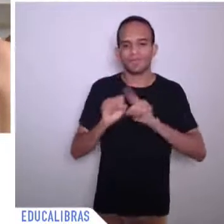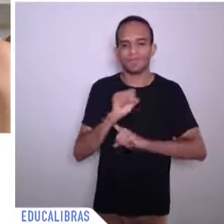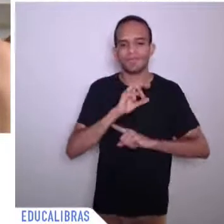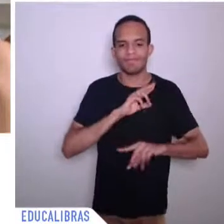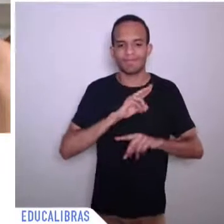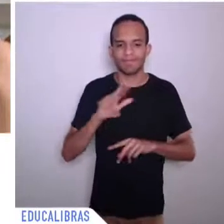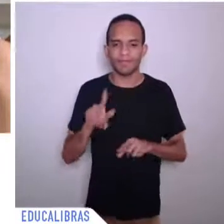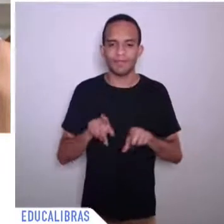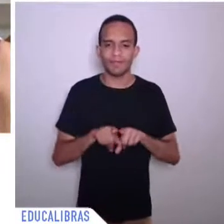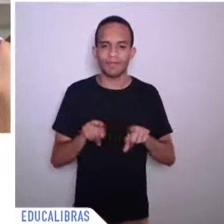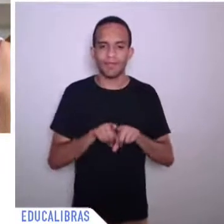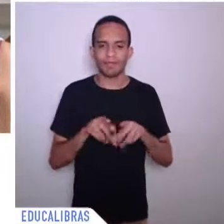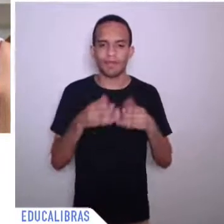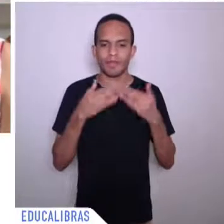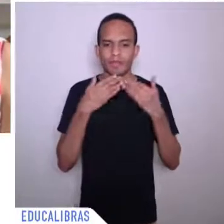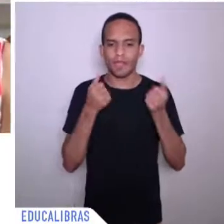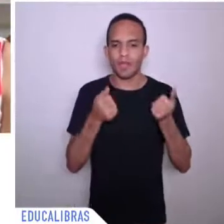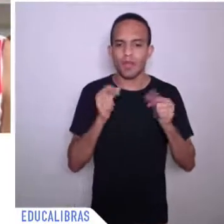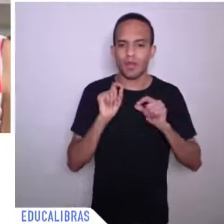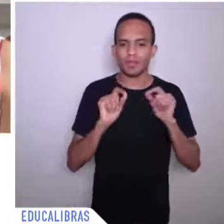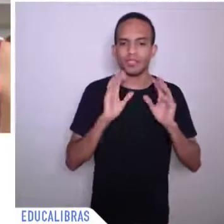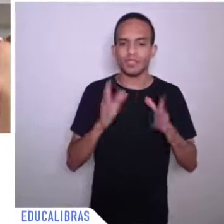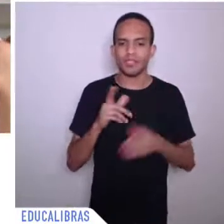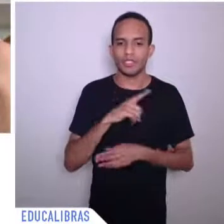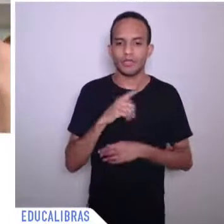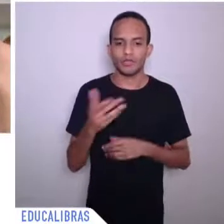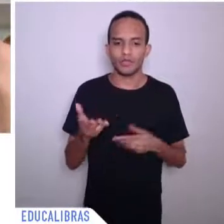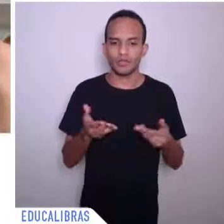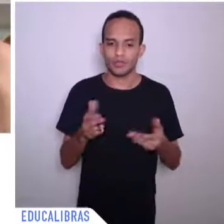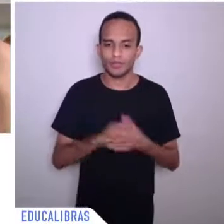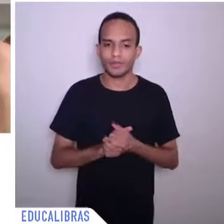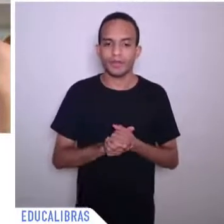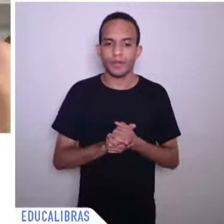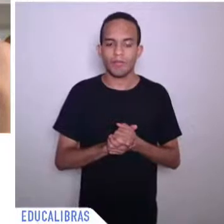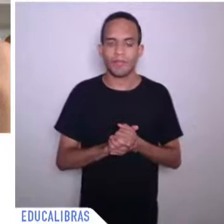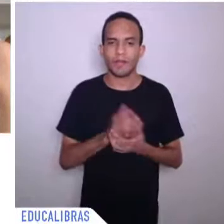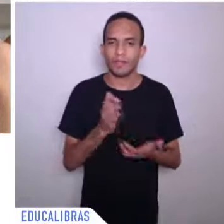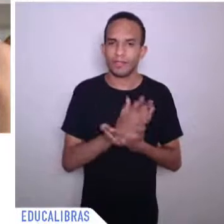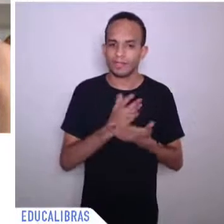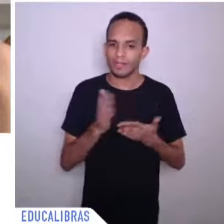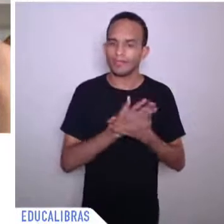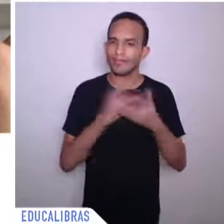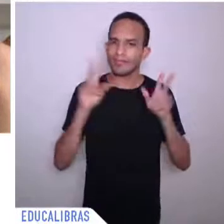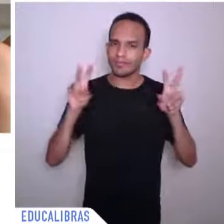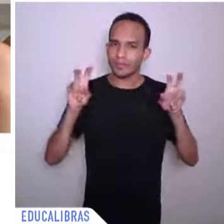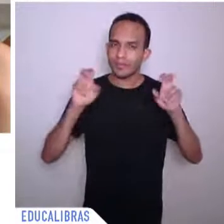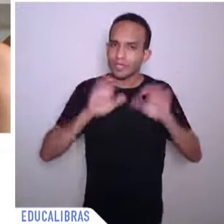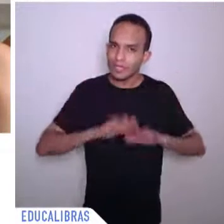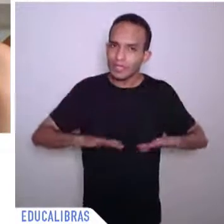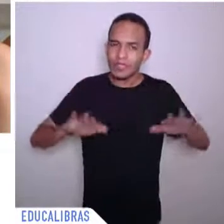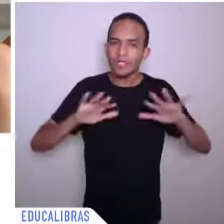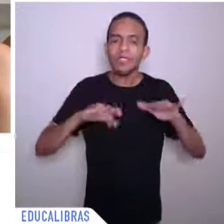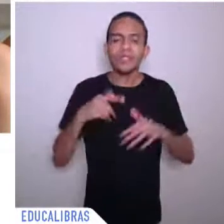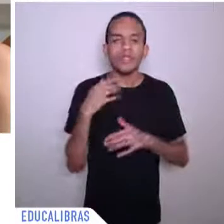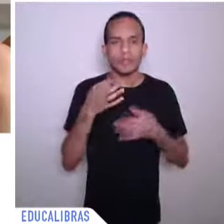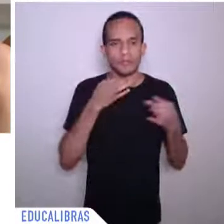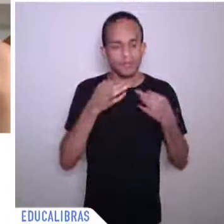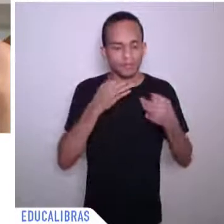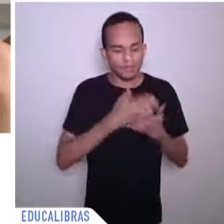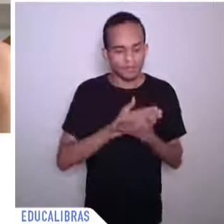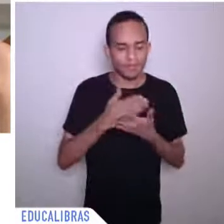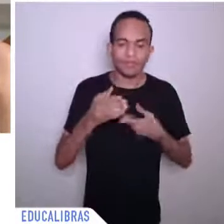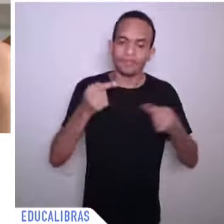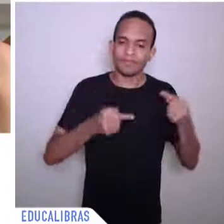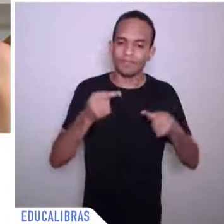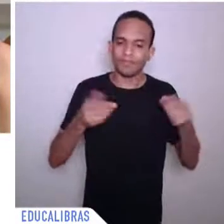this information is what can lead us to a new and different and better society than the ones we have today. So